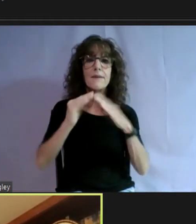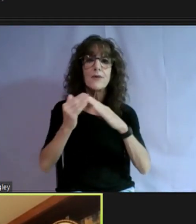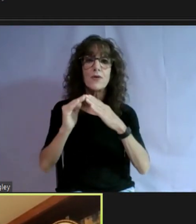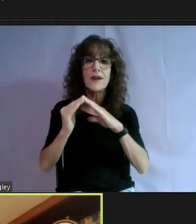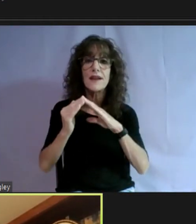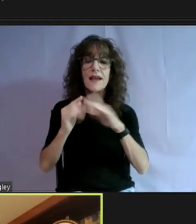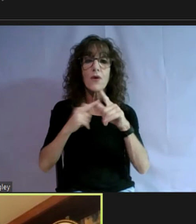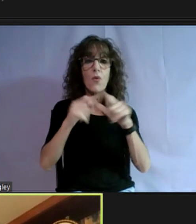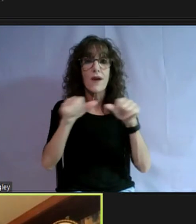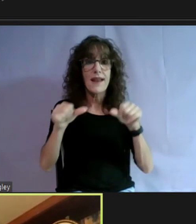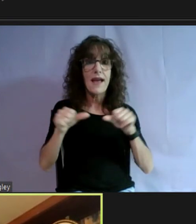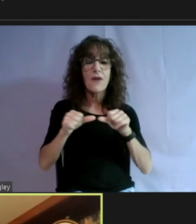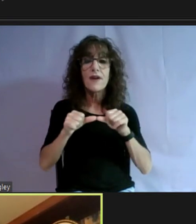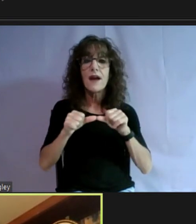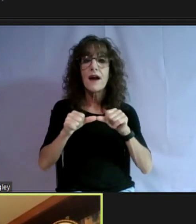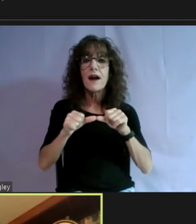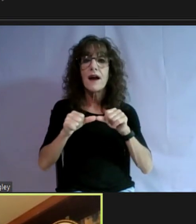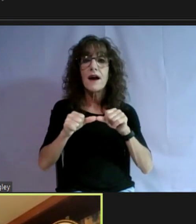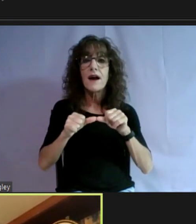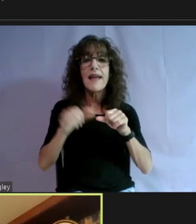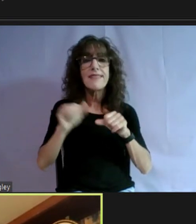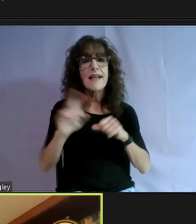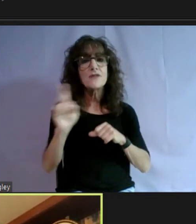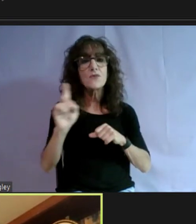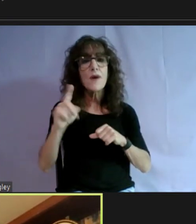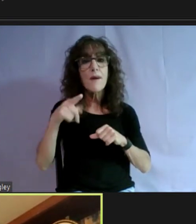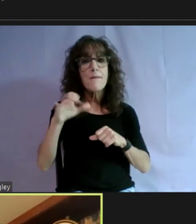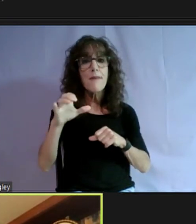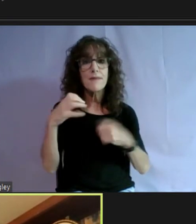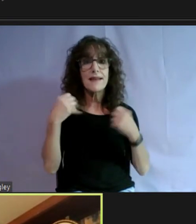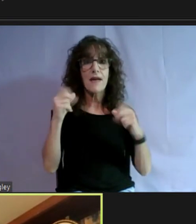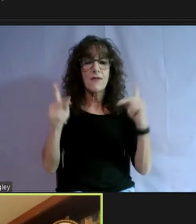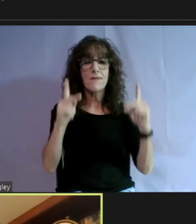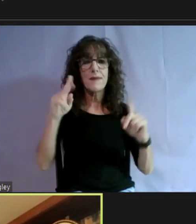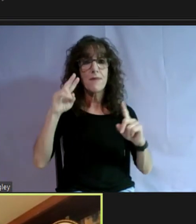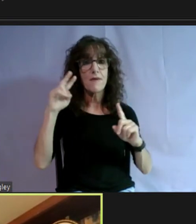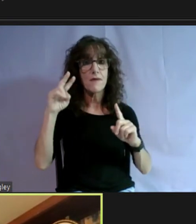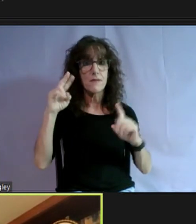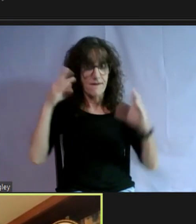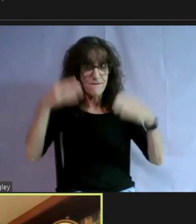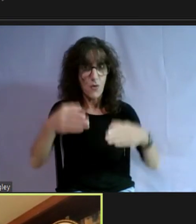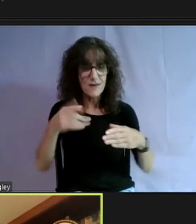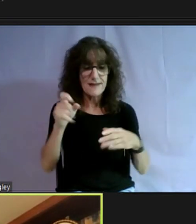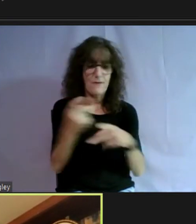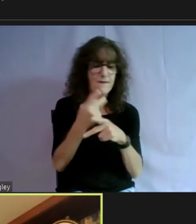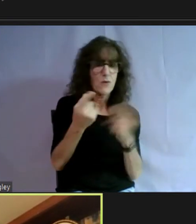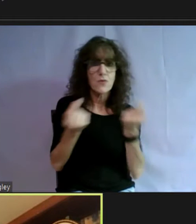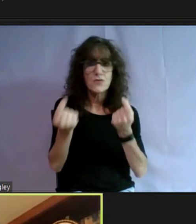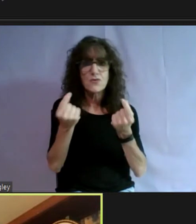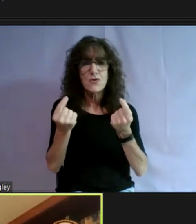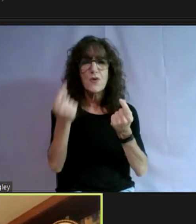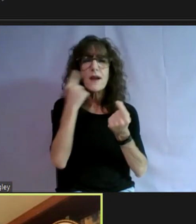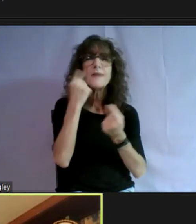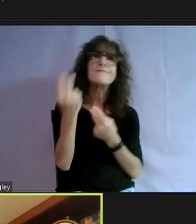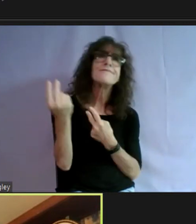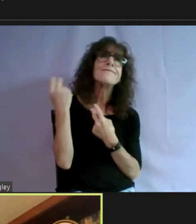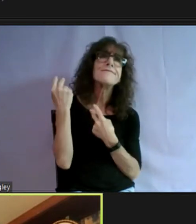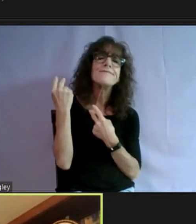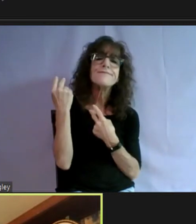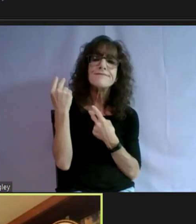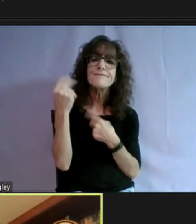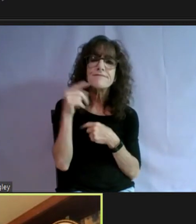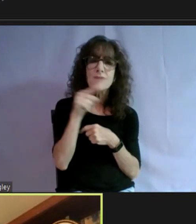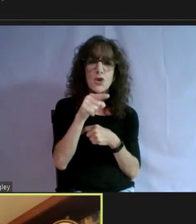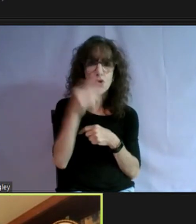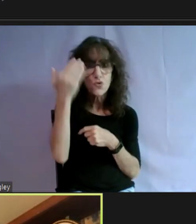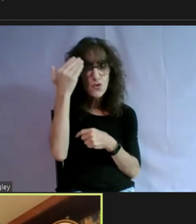in an area, that's where public health people focus, and they have to figure out what to do. And I think back on you knew